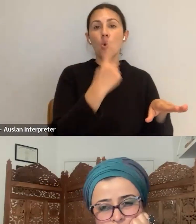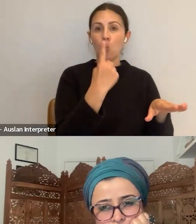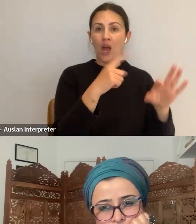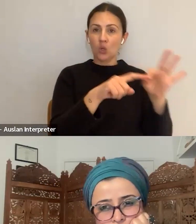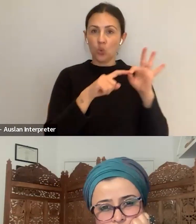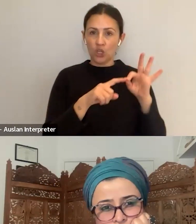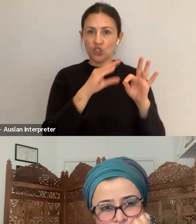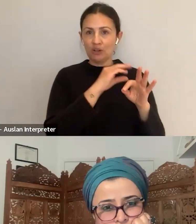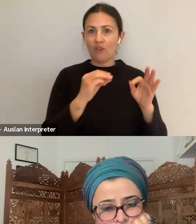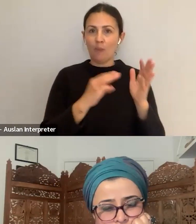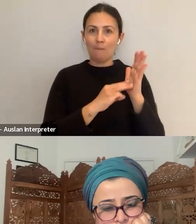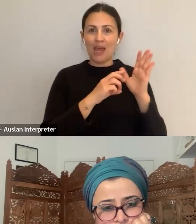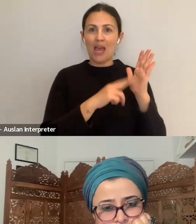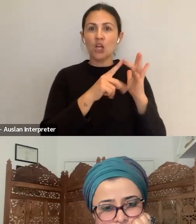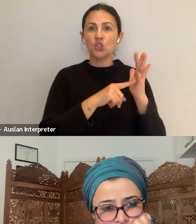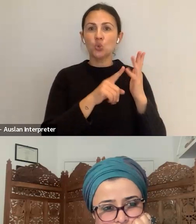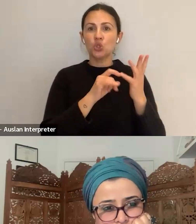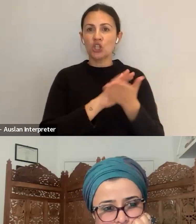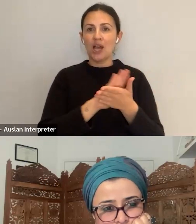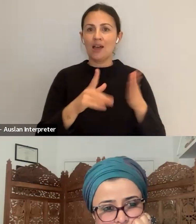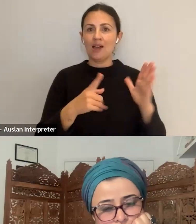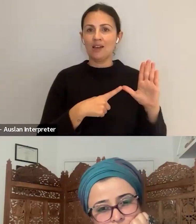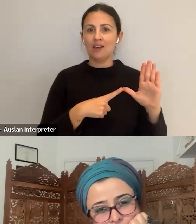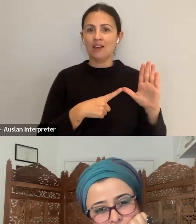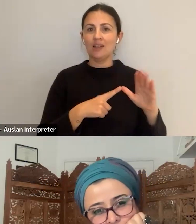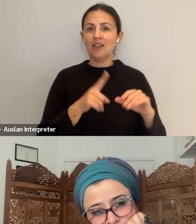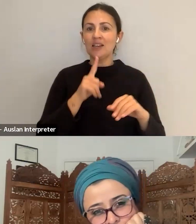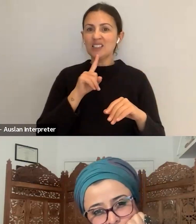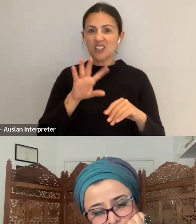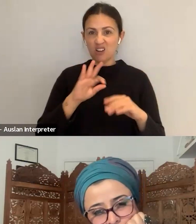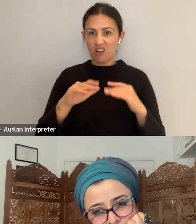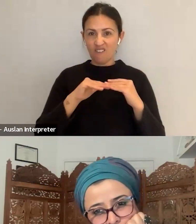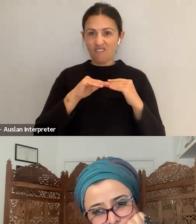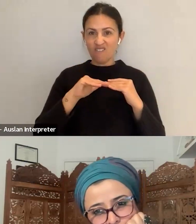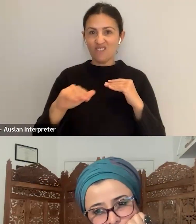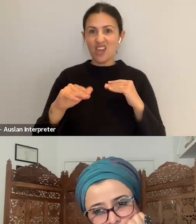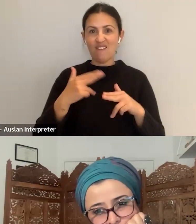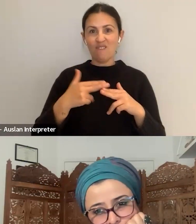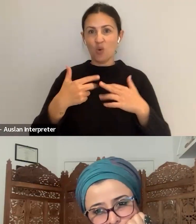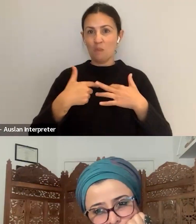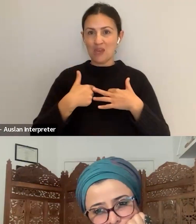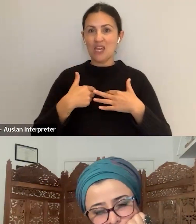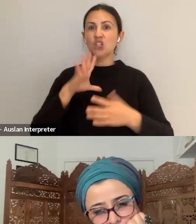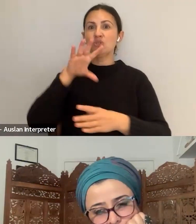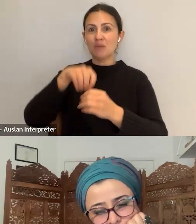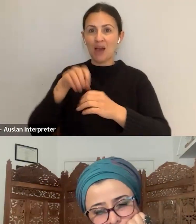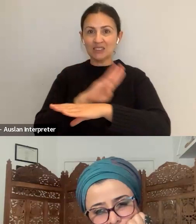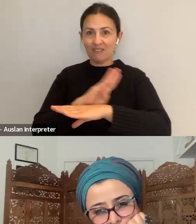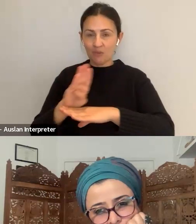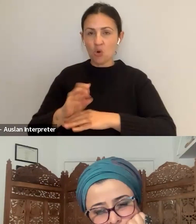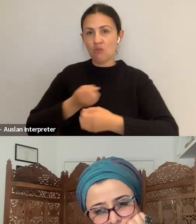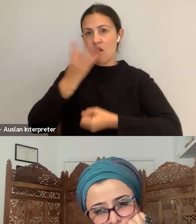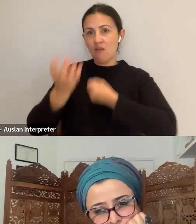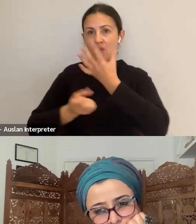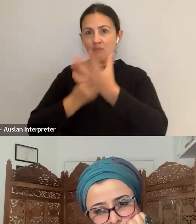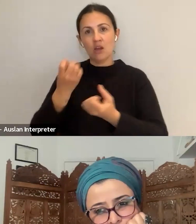it says, it's unpaid labour and it's not fair that I have to consult and share my cultural knowledge and connections and lived experience. Why